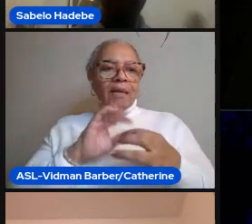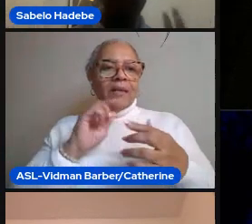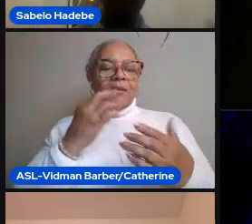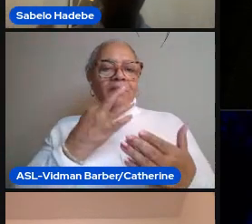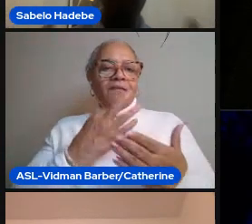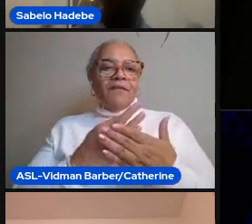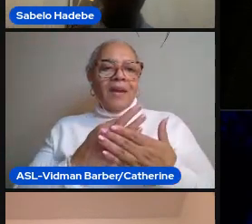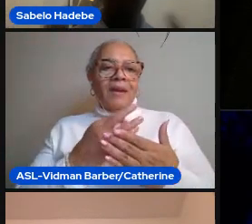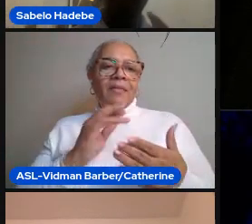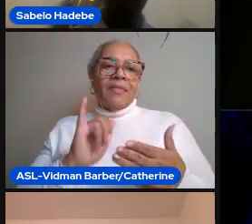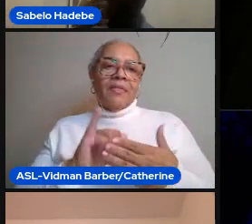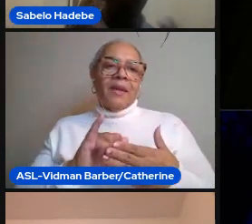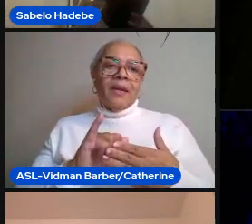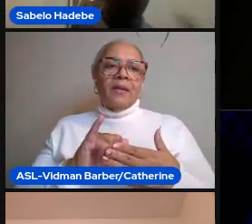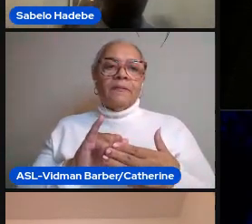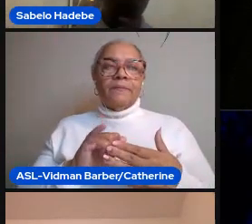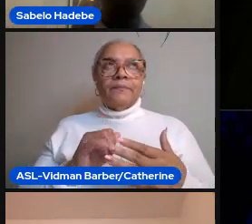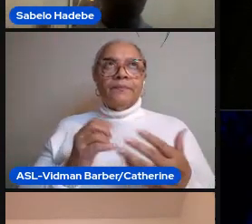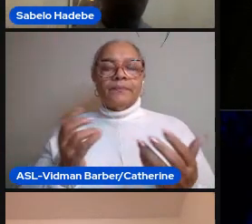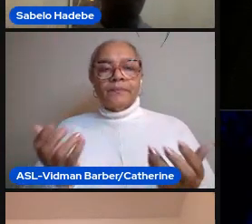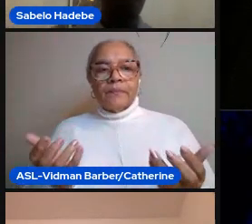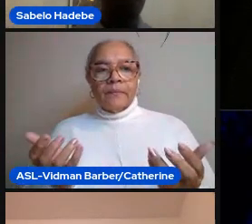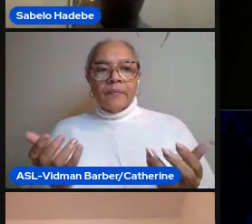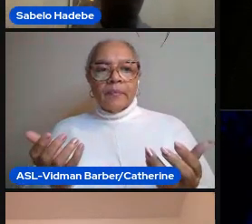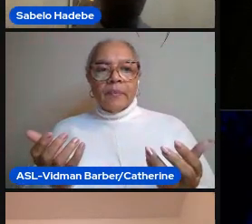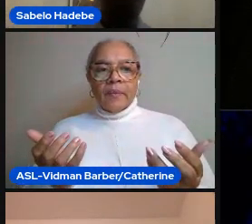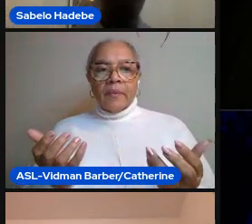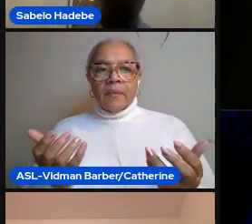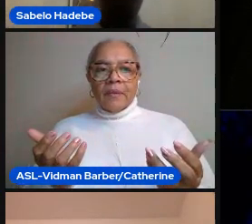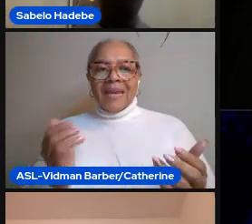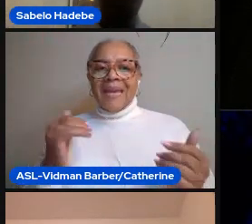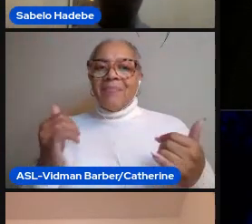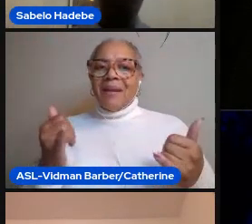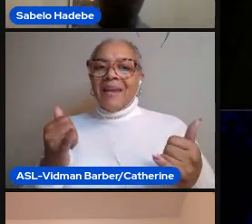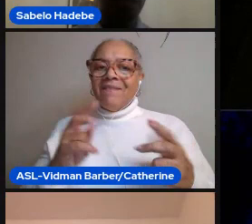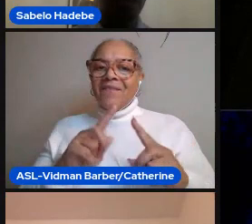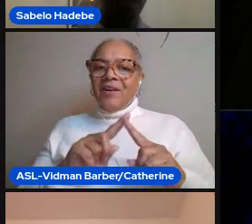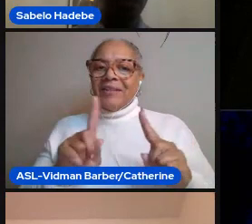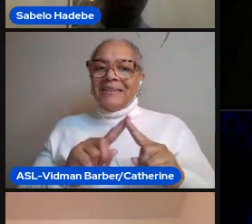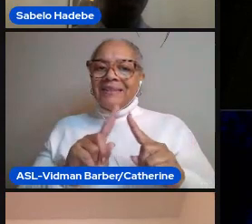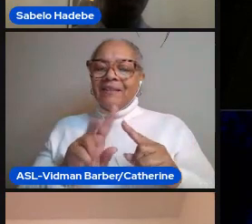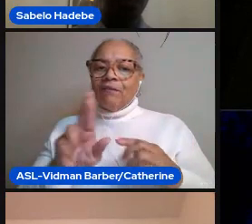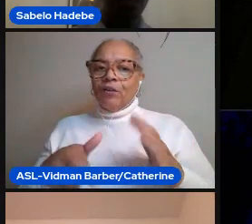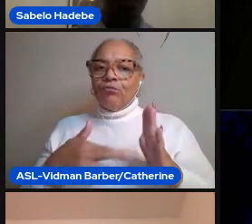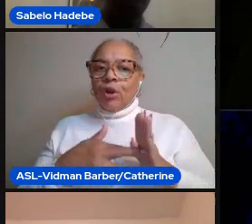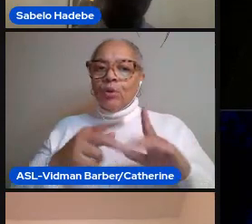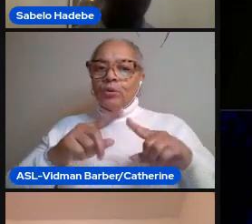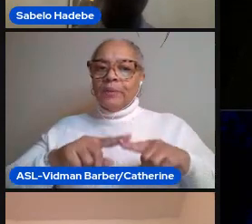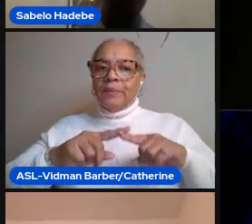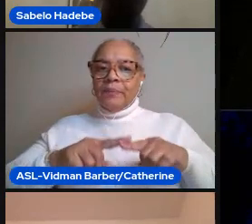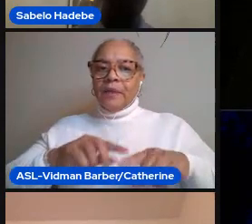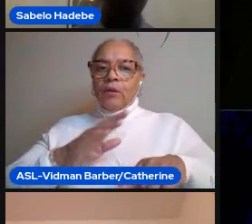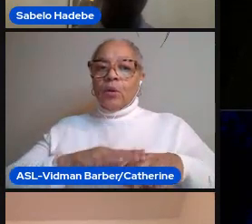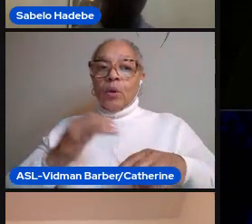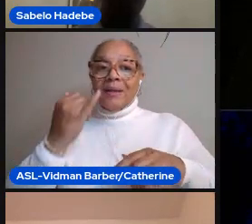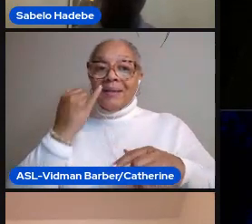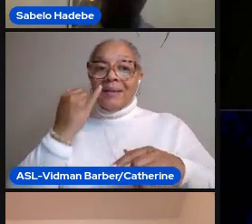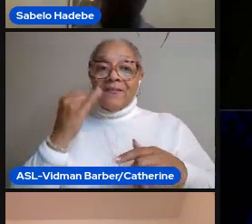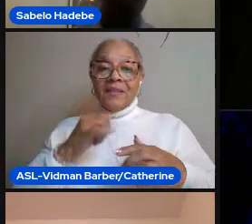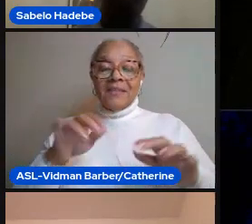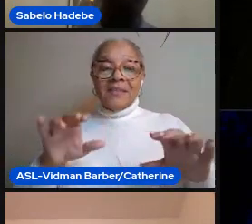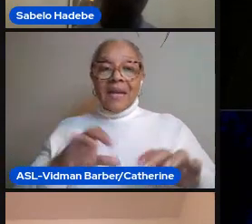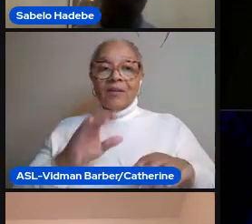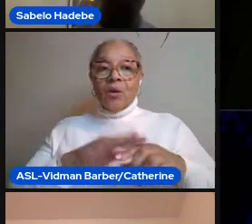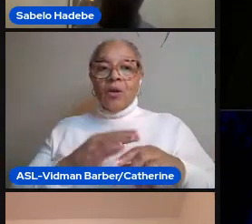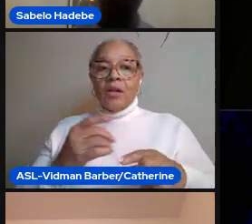it's, it probably plays very different roles depending on whether it's acting on regulatory